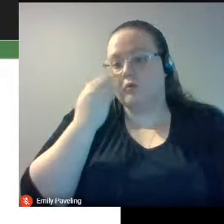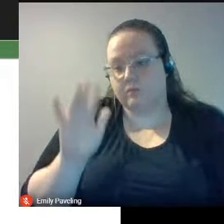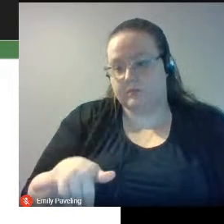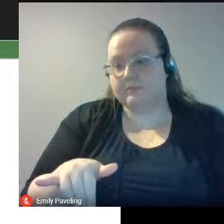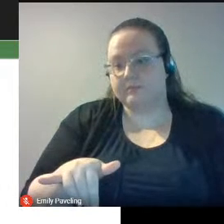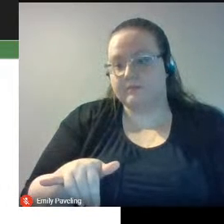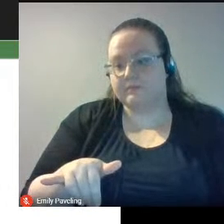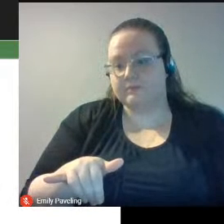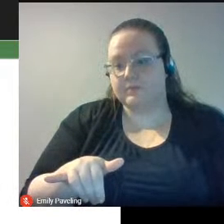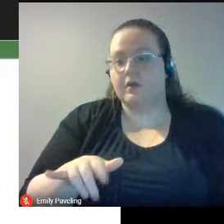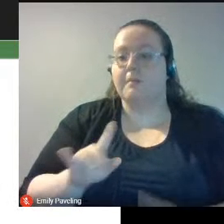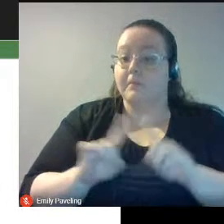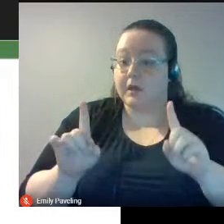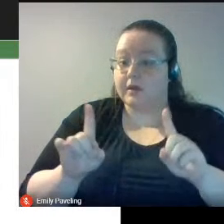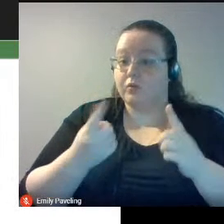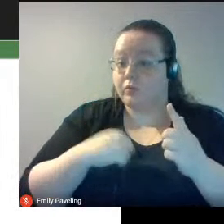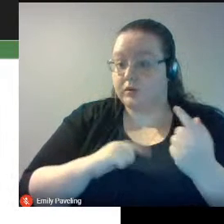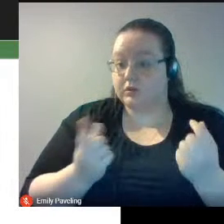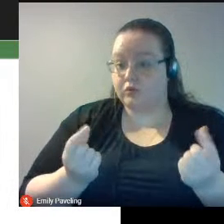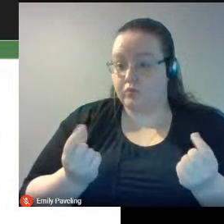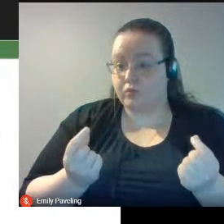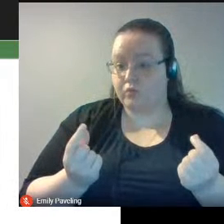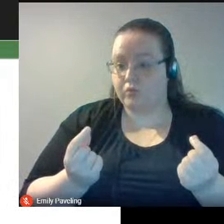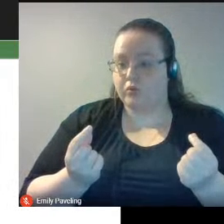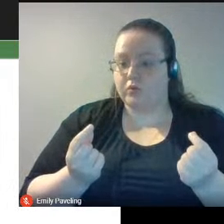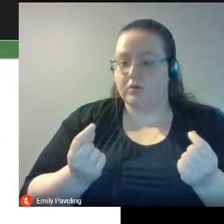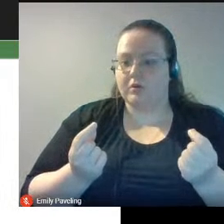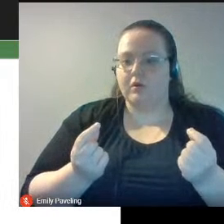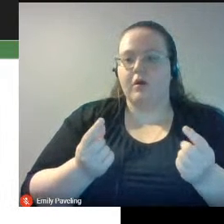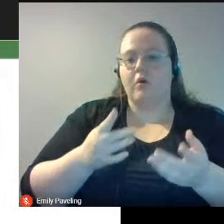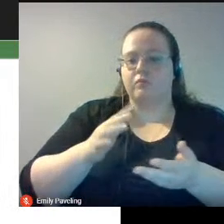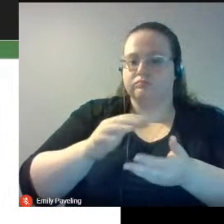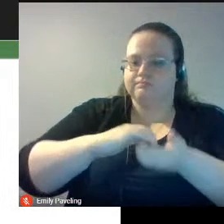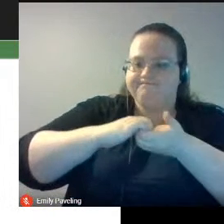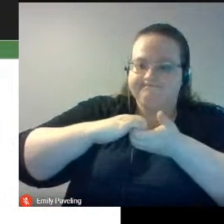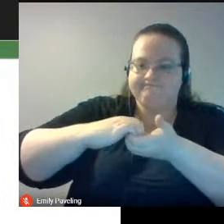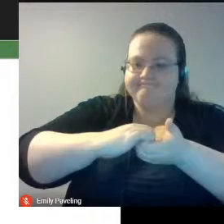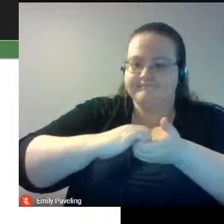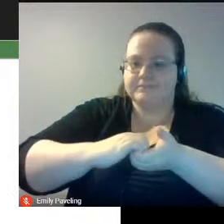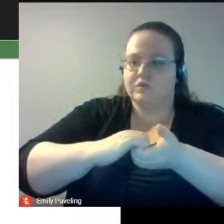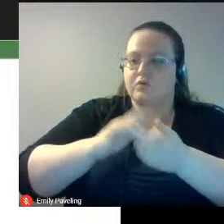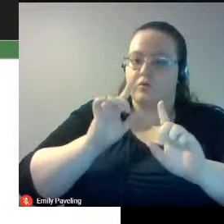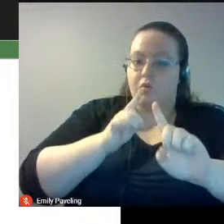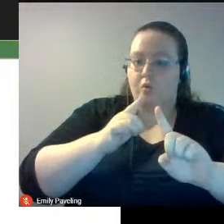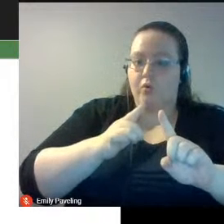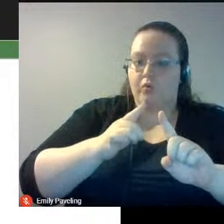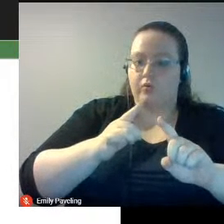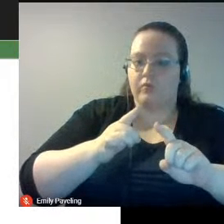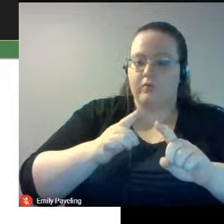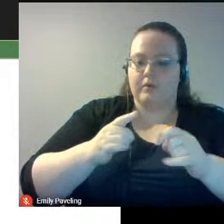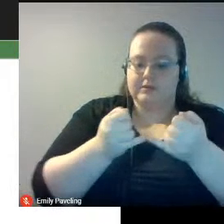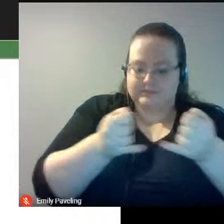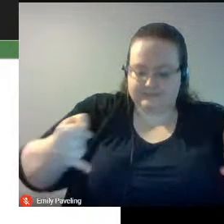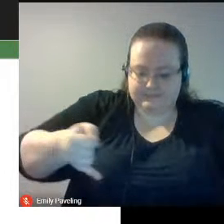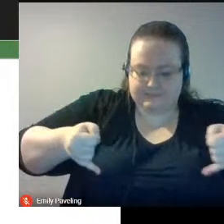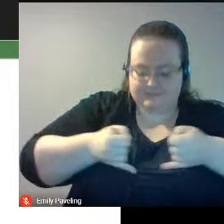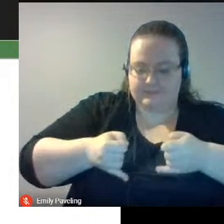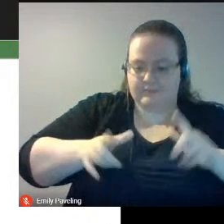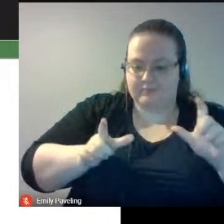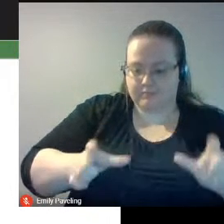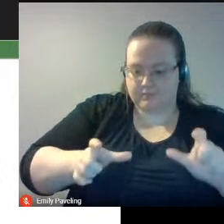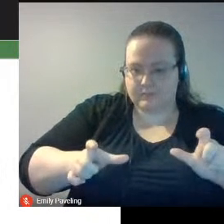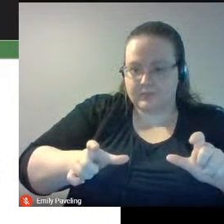work together to try to contain cases and outbreaks and minimize the most severe outcomes.